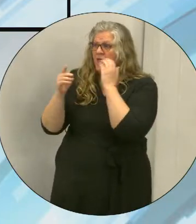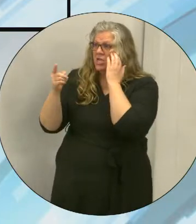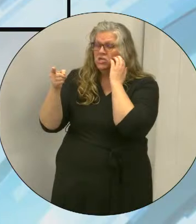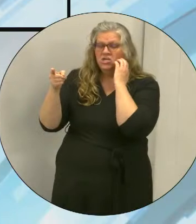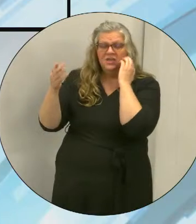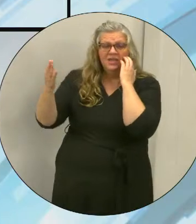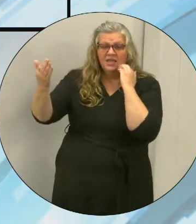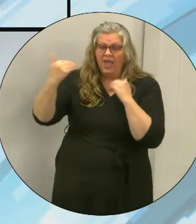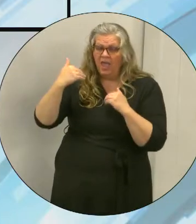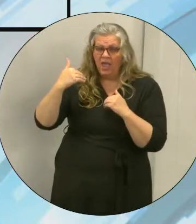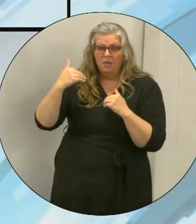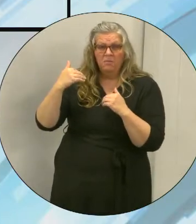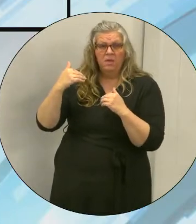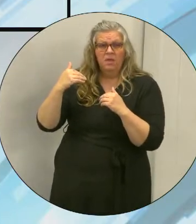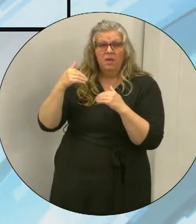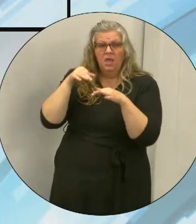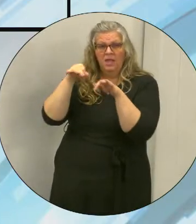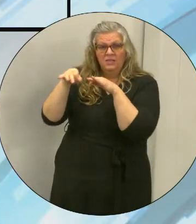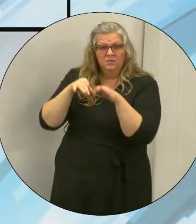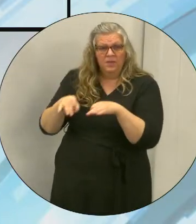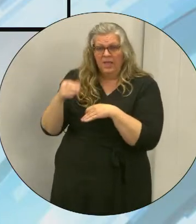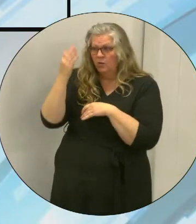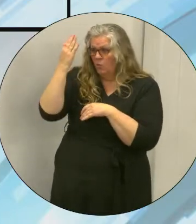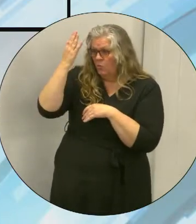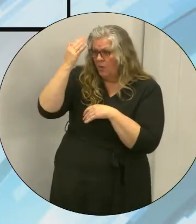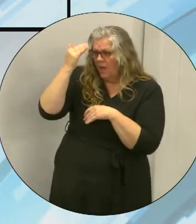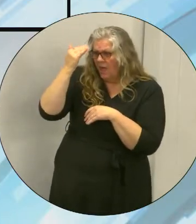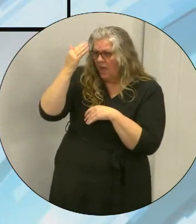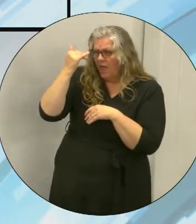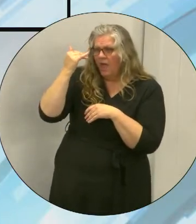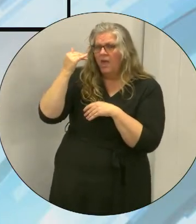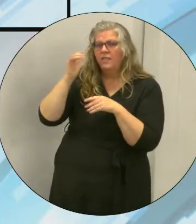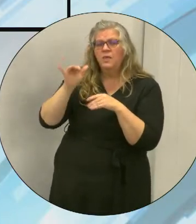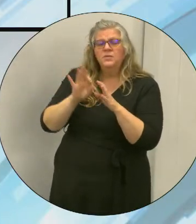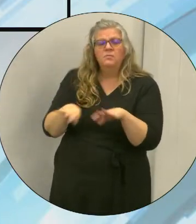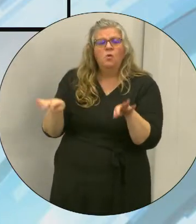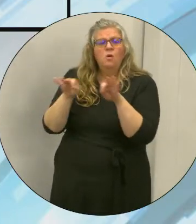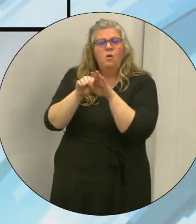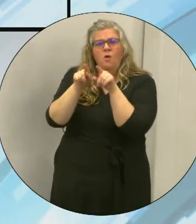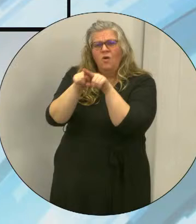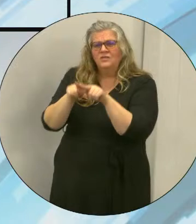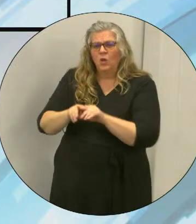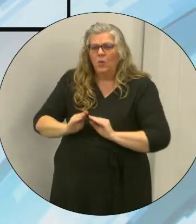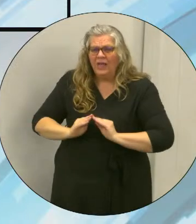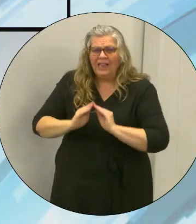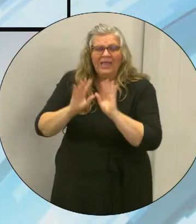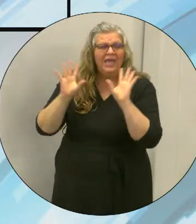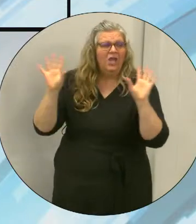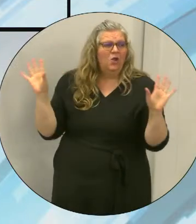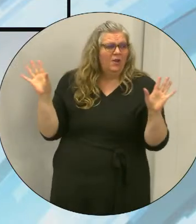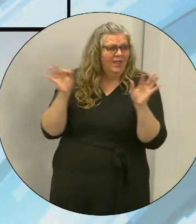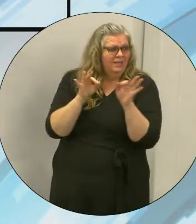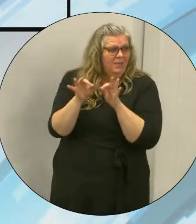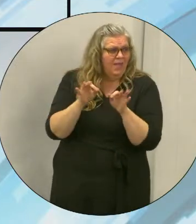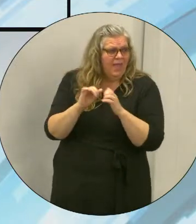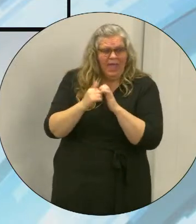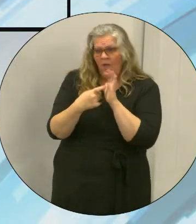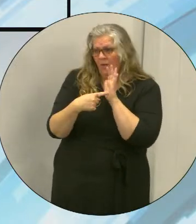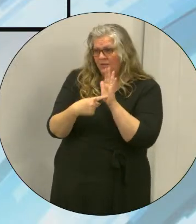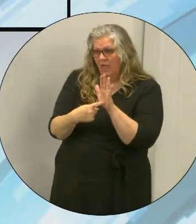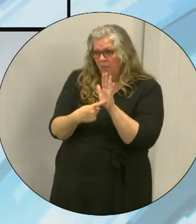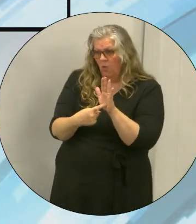she shared her why, which was incredibly important. She also talked through very clearly how she had examples